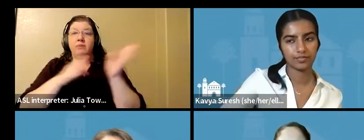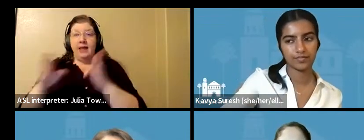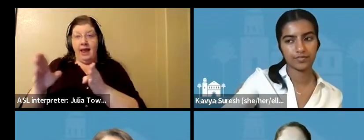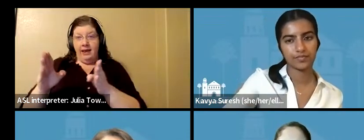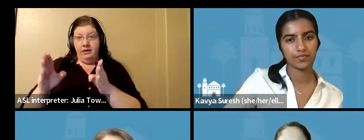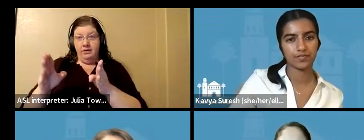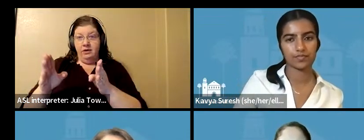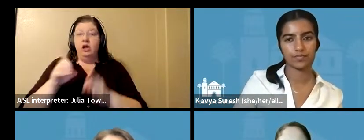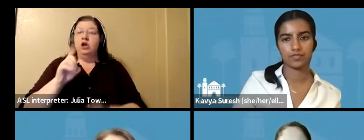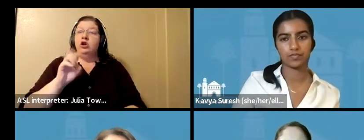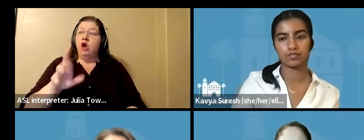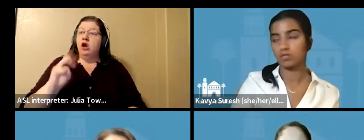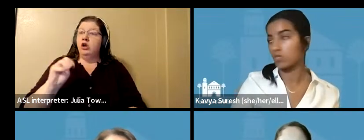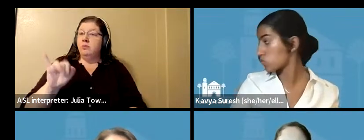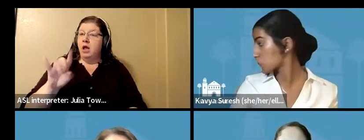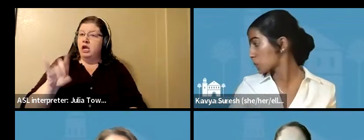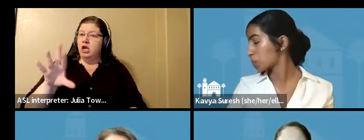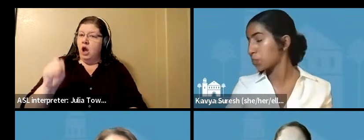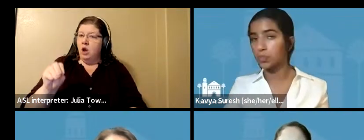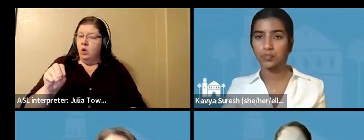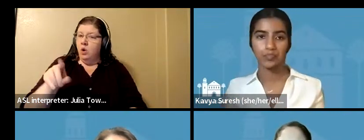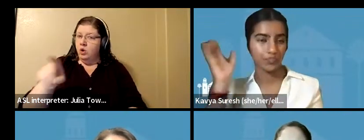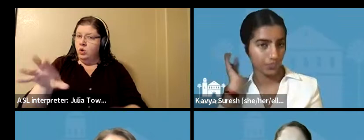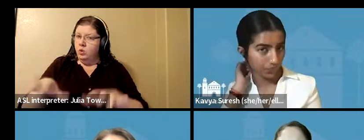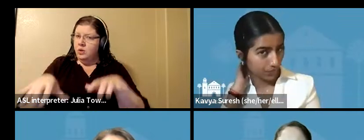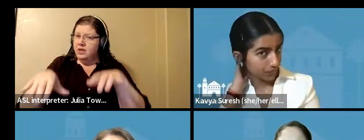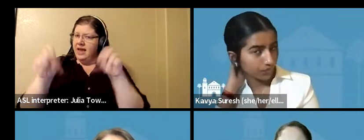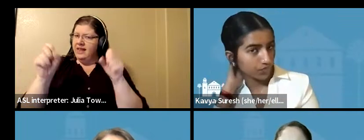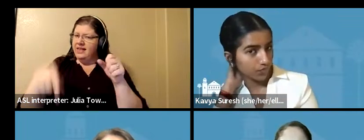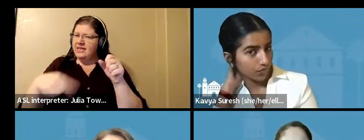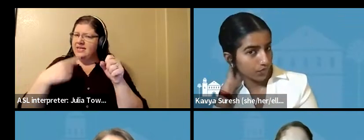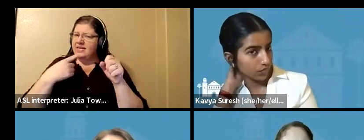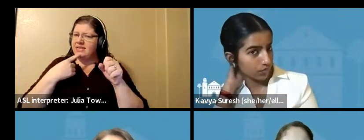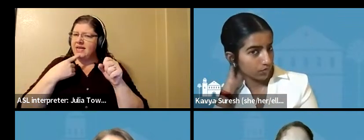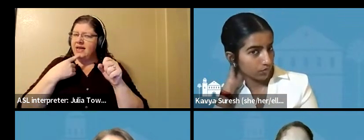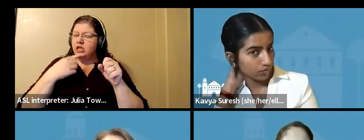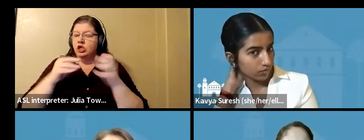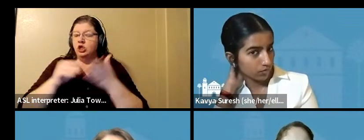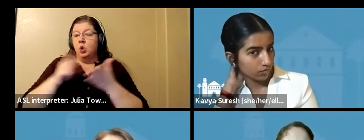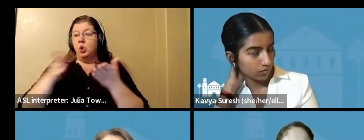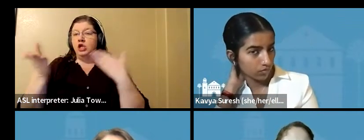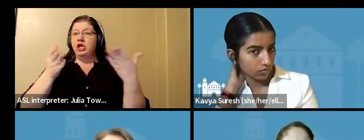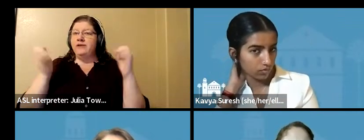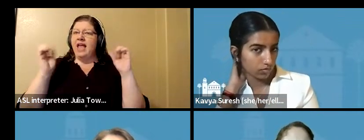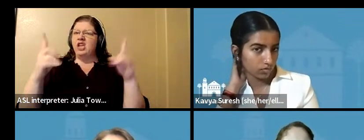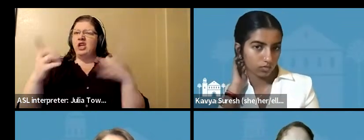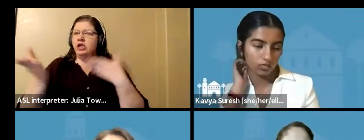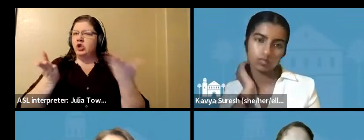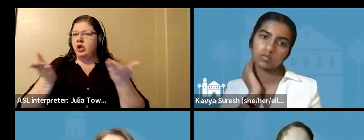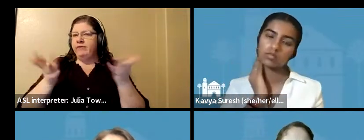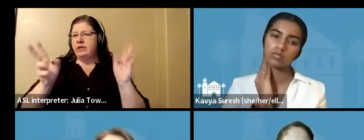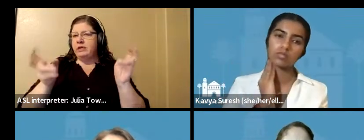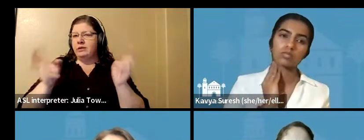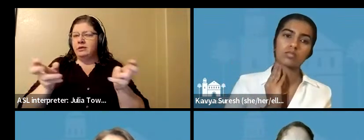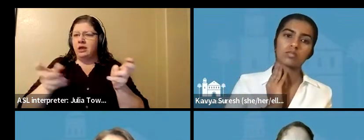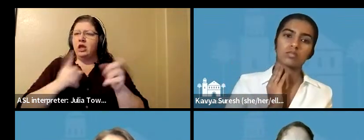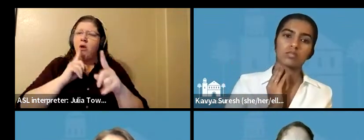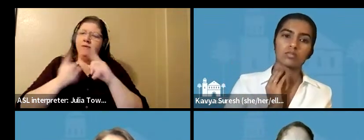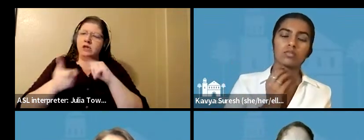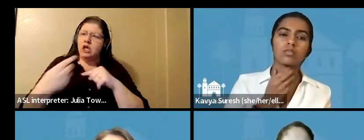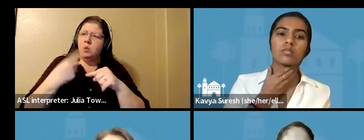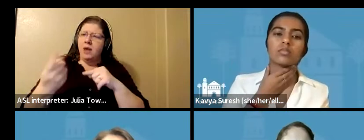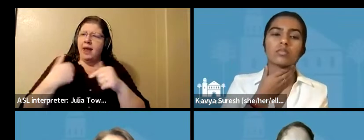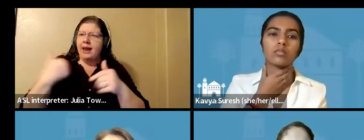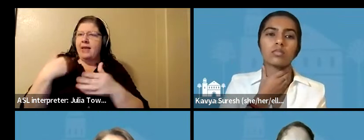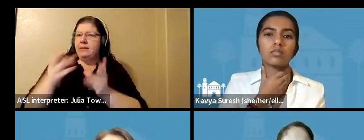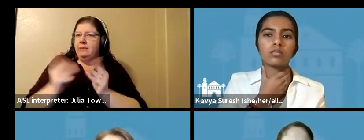Dr. Maldonado, are you taking this one? It just says student services, educational services. I know, given the conversation that we had last meeting, I didn't know if you